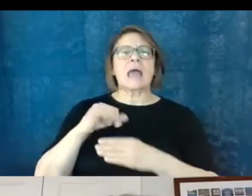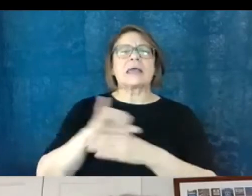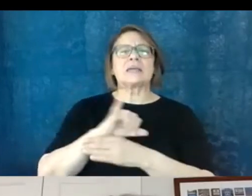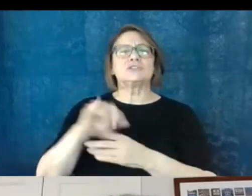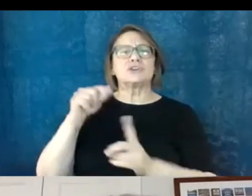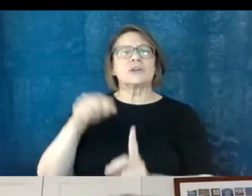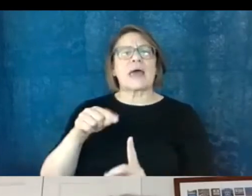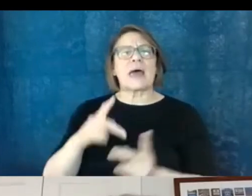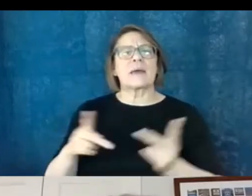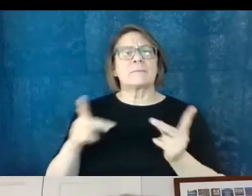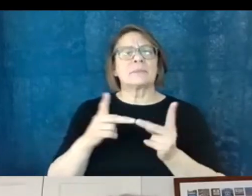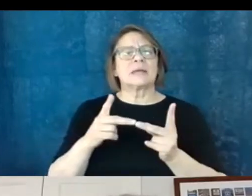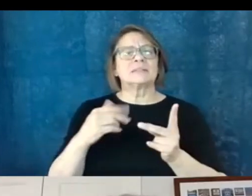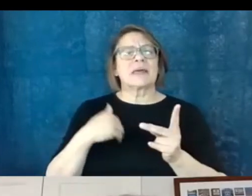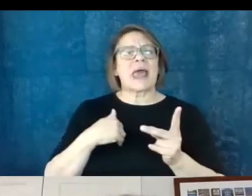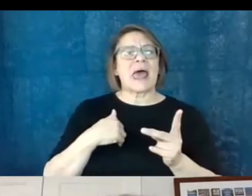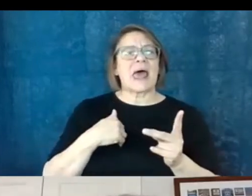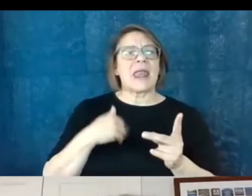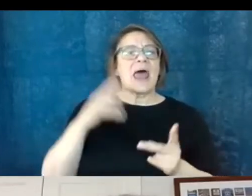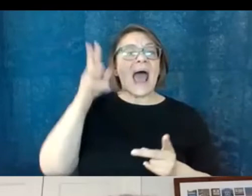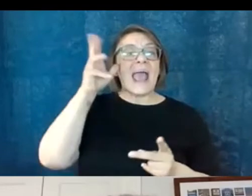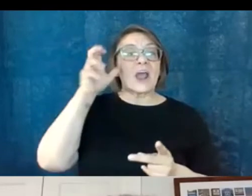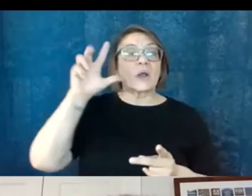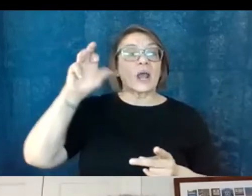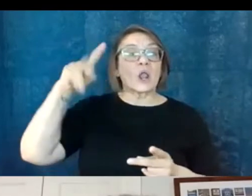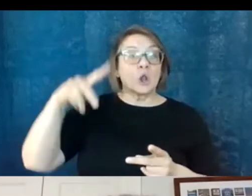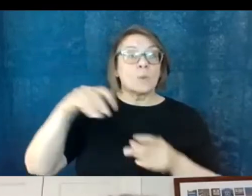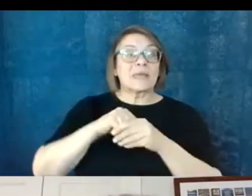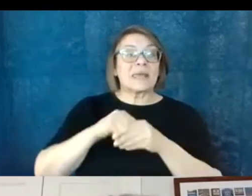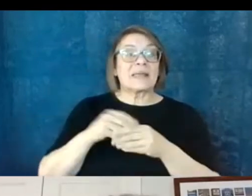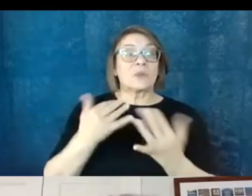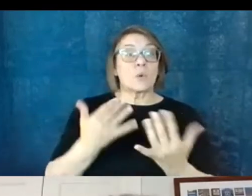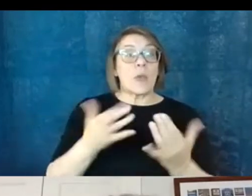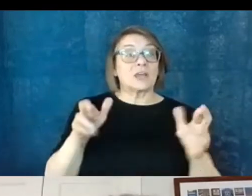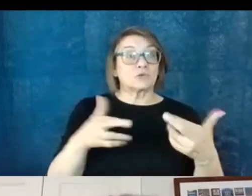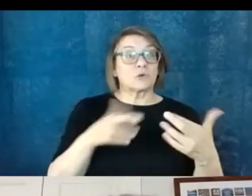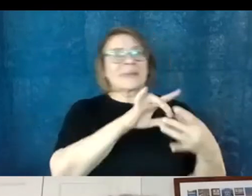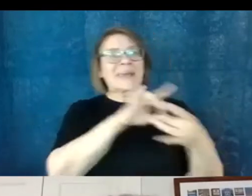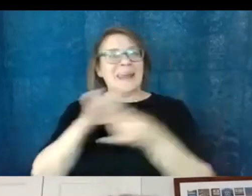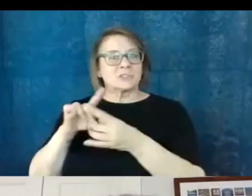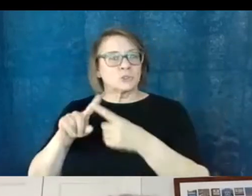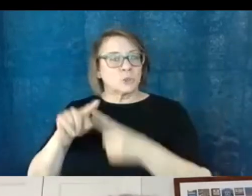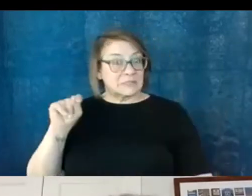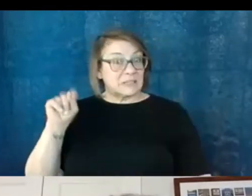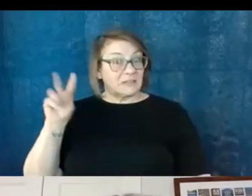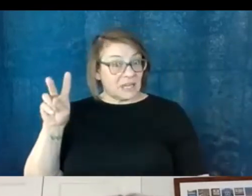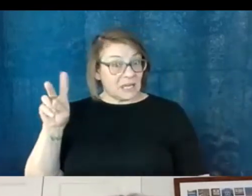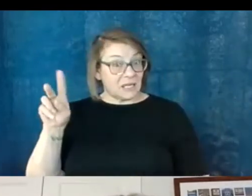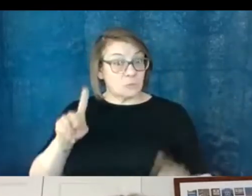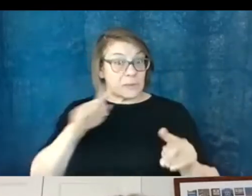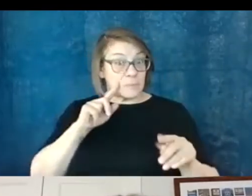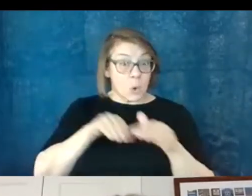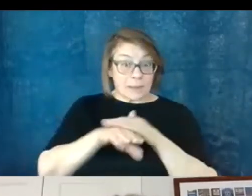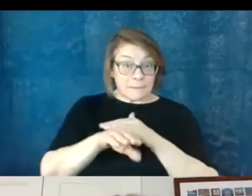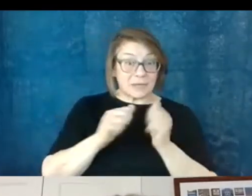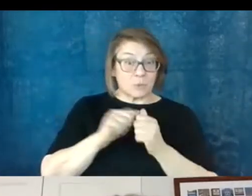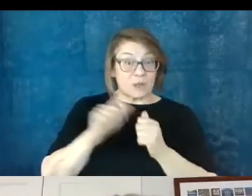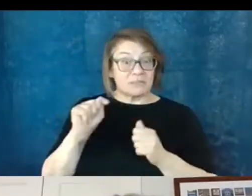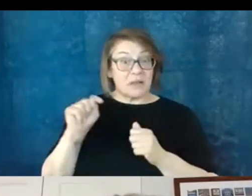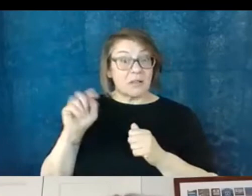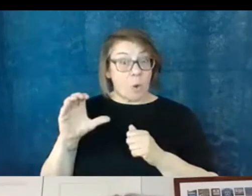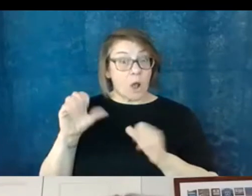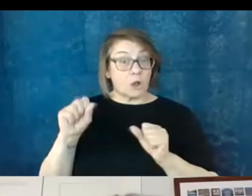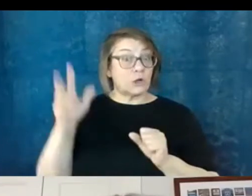a place that had a hearing loop in the waiting room connected to the TV so that people who came in with telecoil could listen